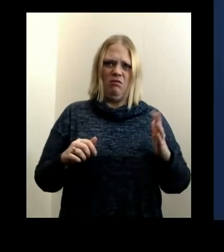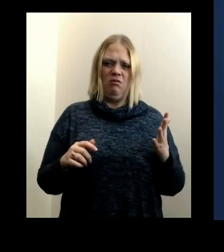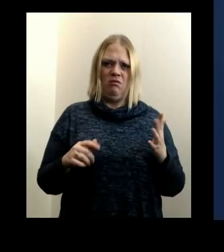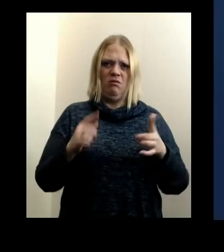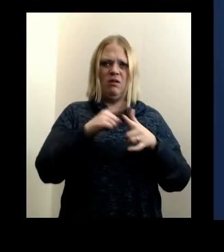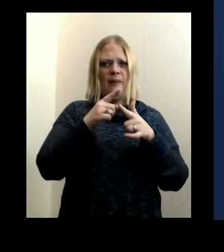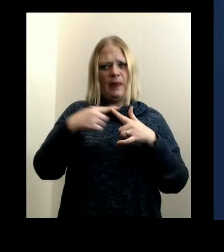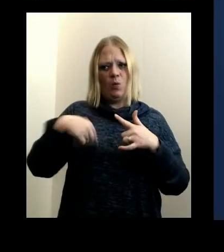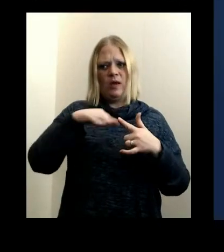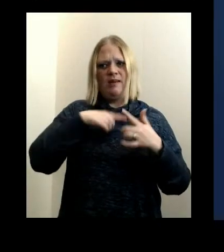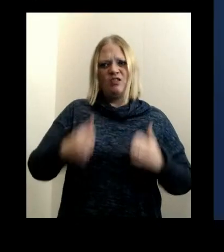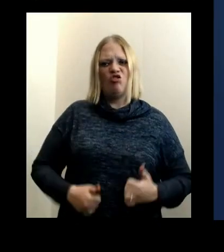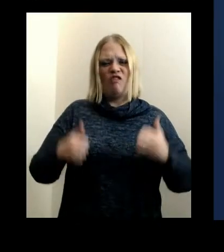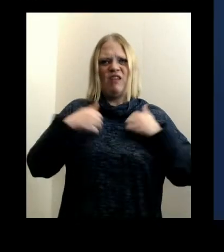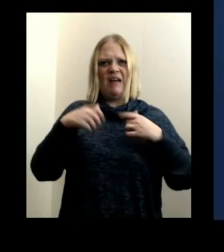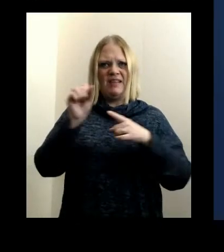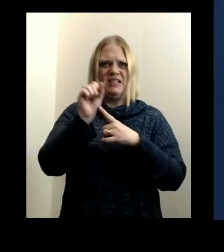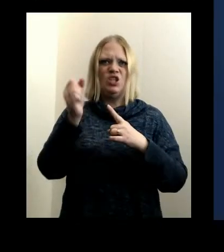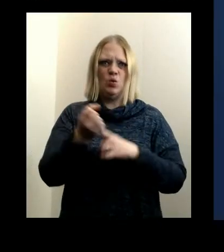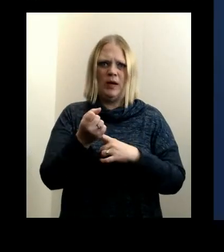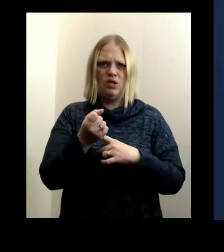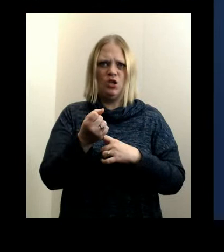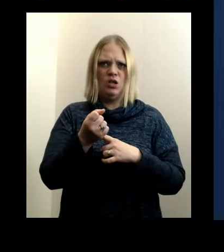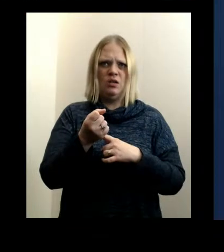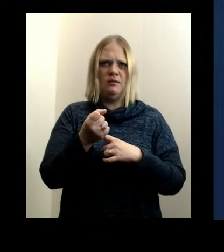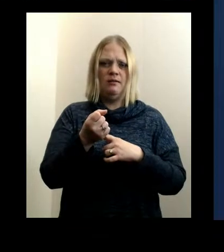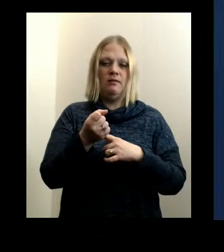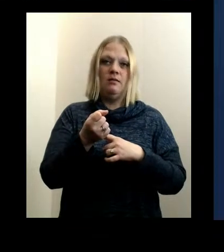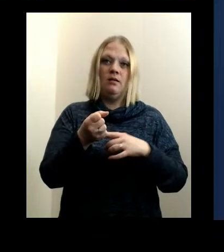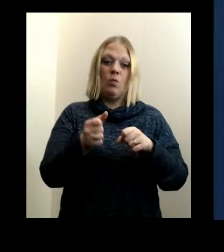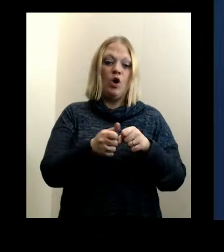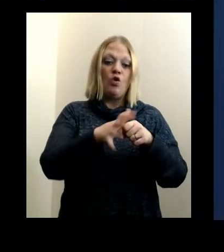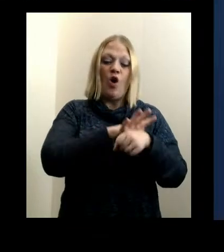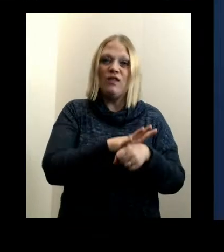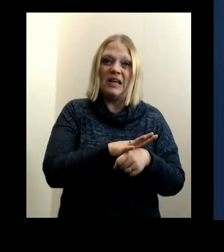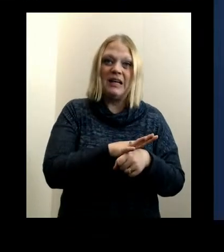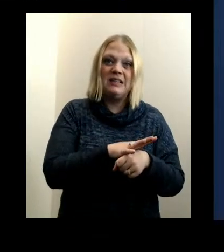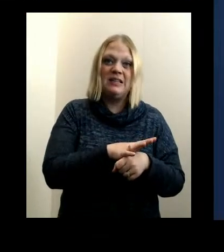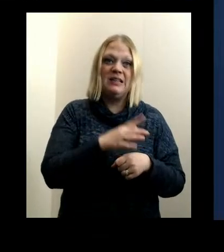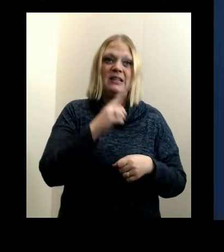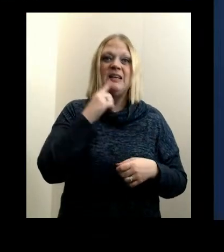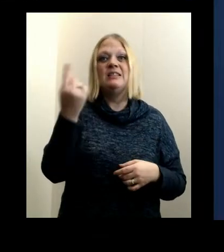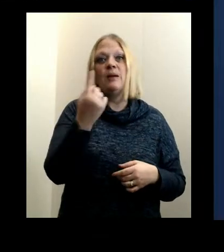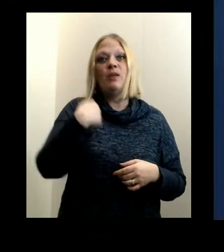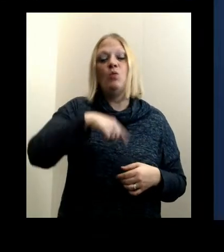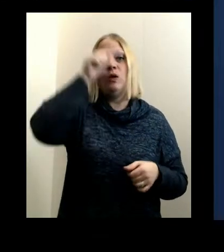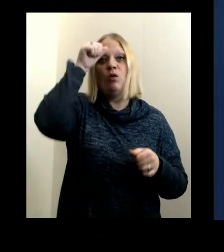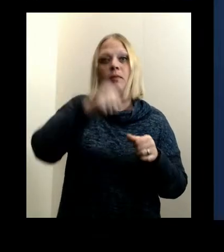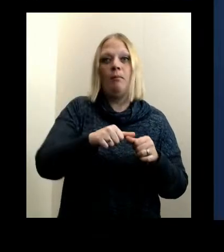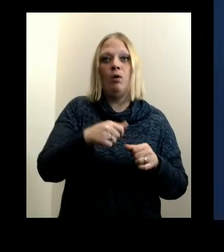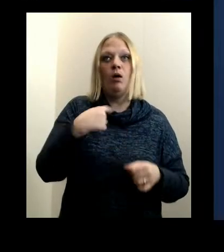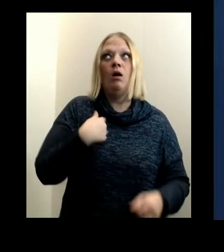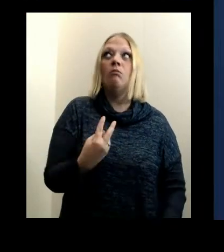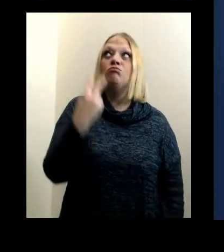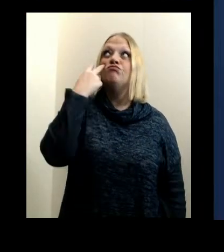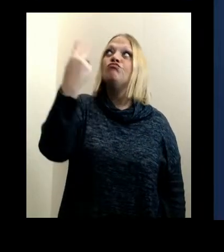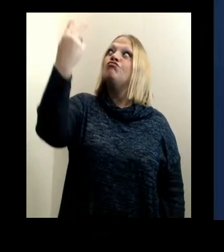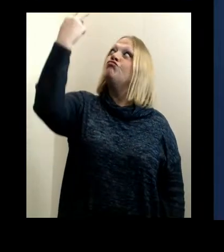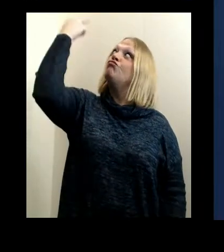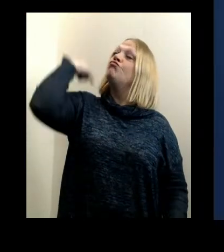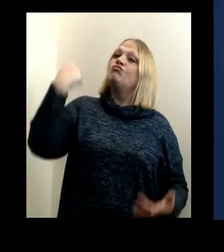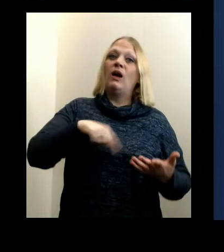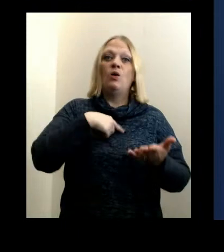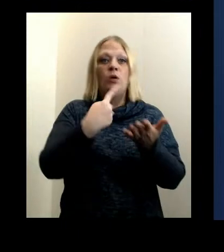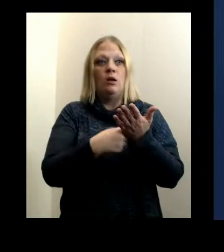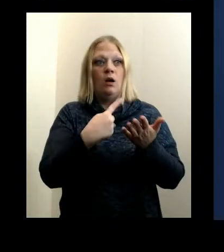get through this situation where COVID-19 is something we remember in the past. And we talk about the year that